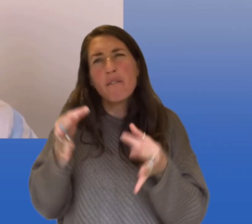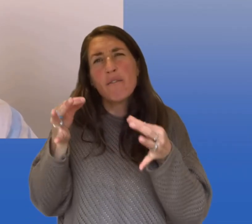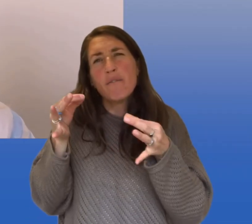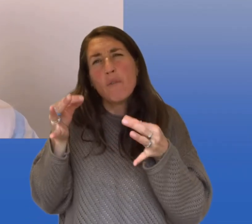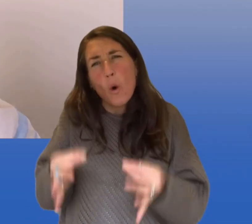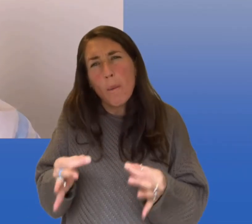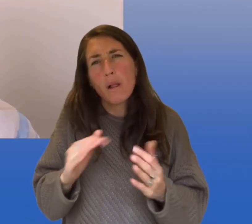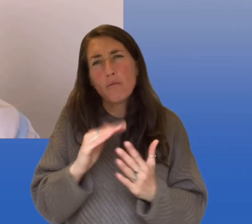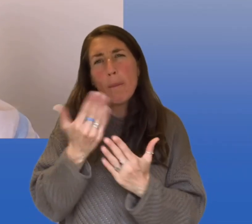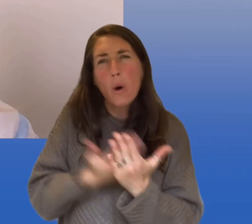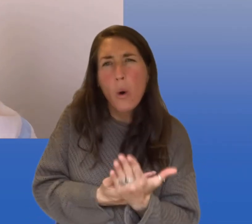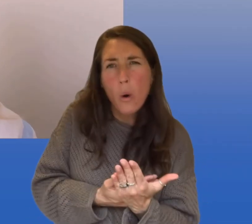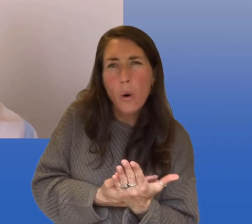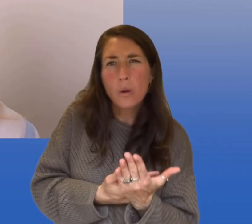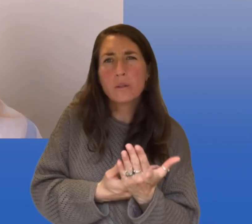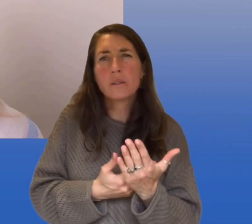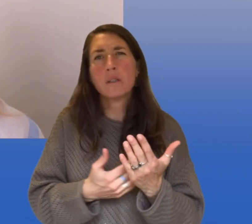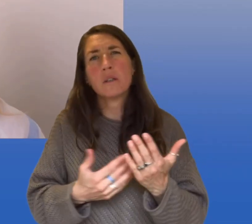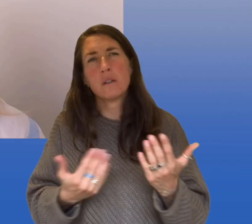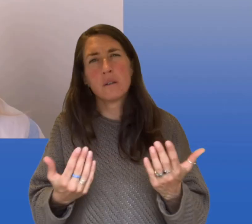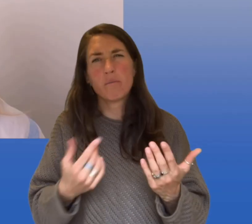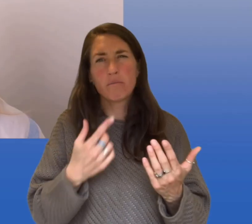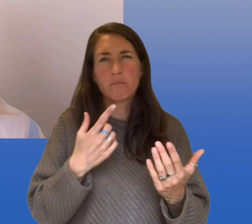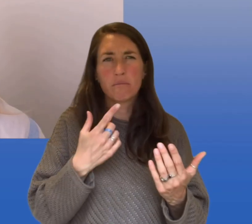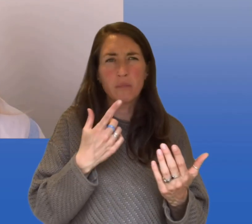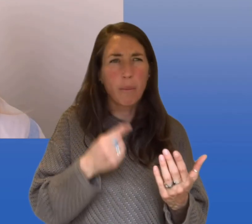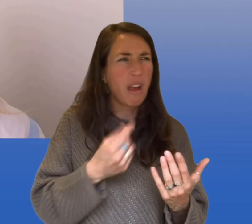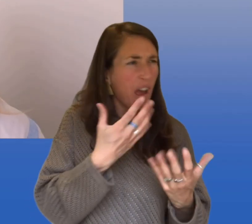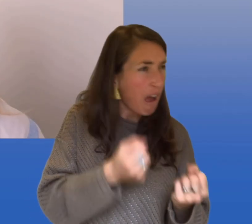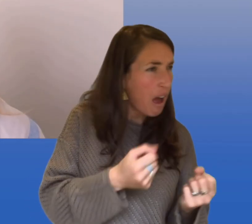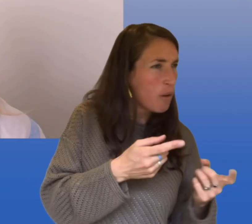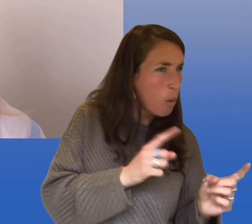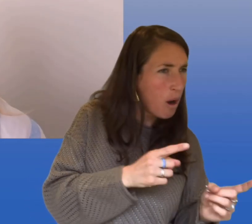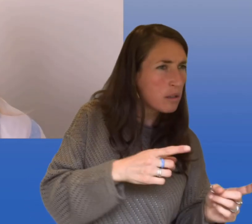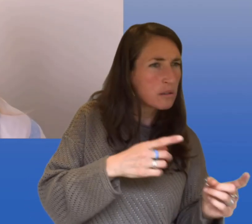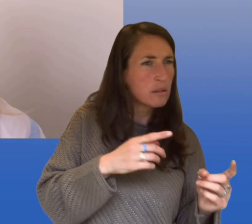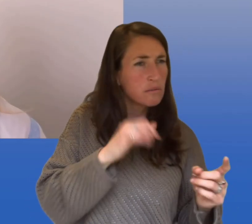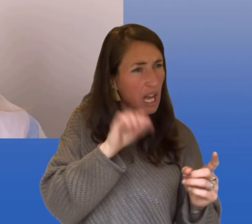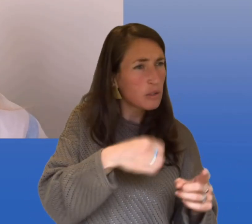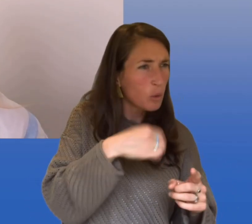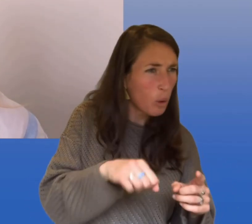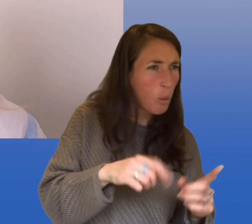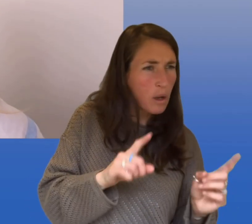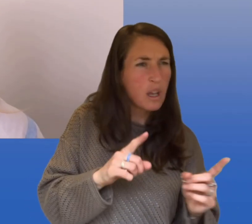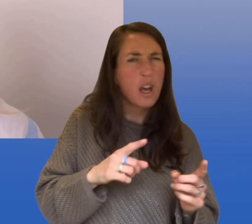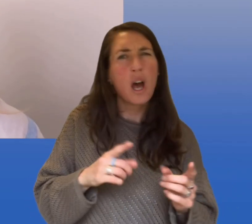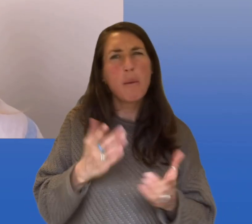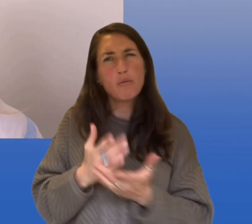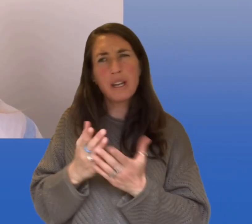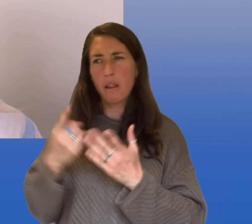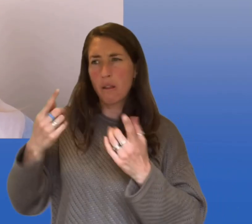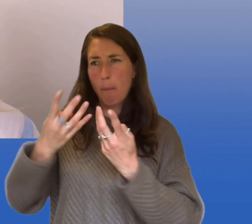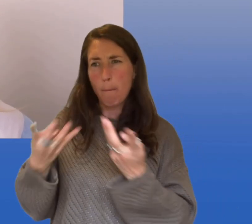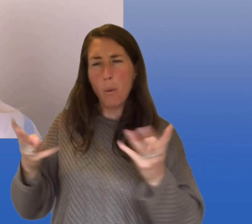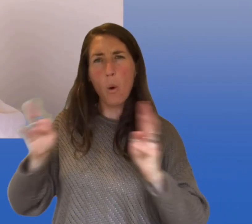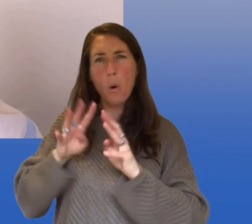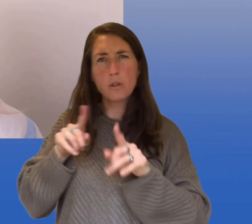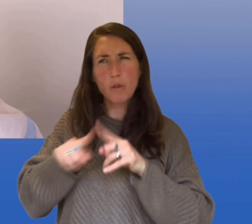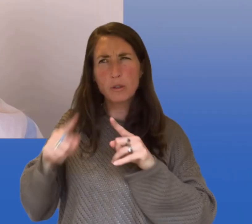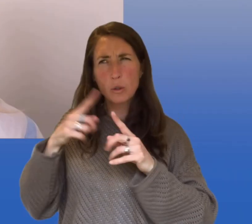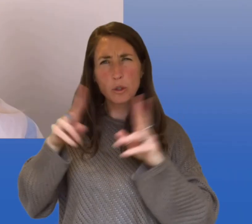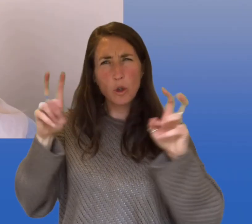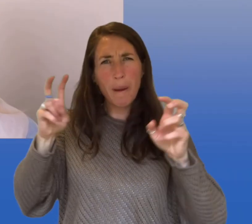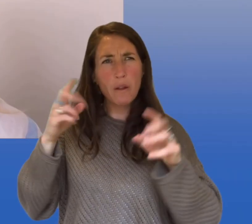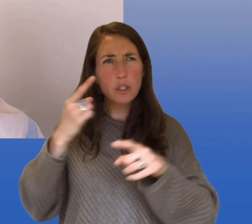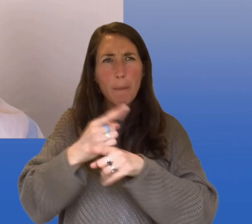how many of you did you do it, yes or no? But as a board, we've been talking about community empowerment more broadly and in